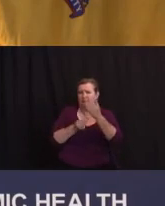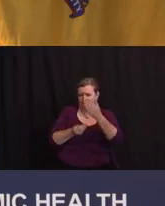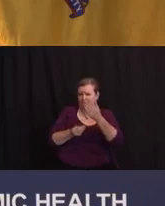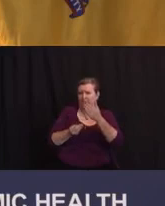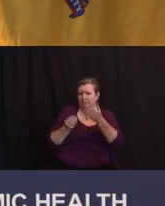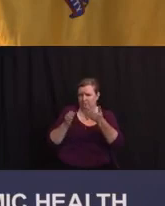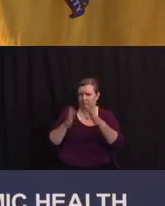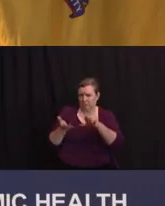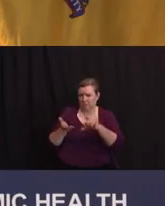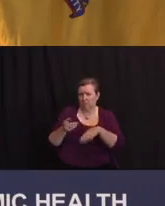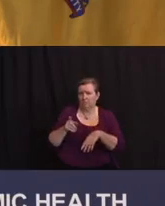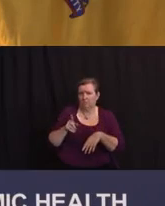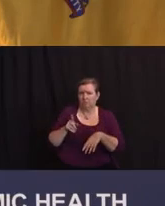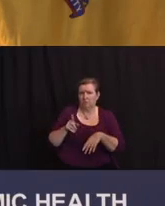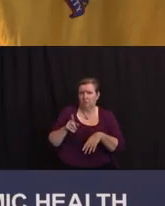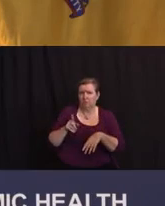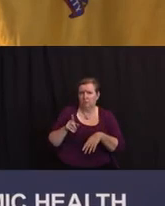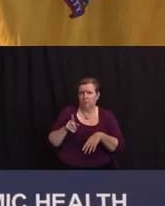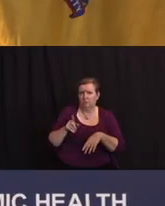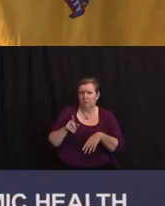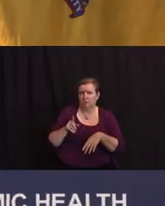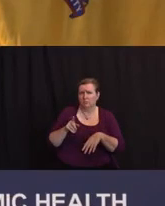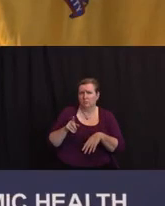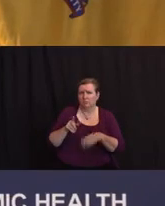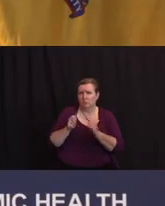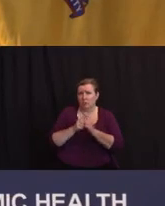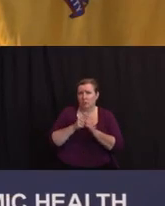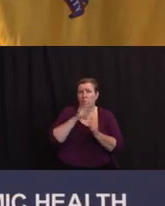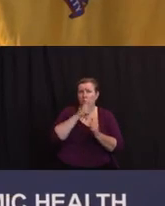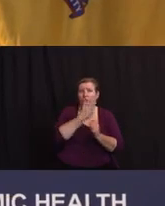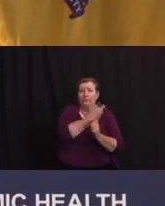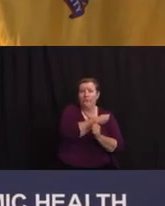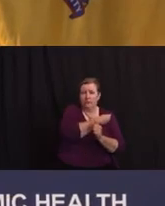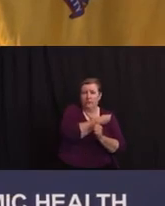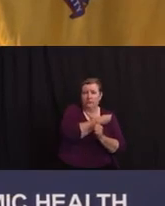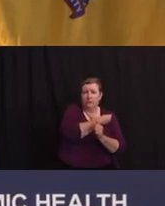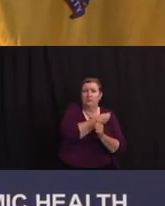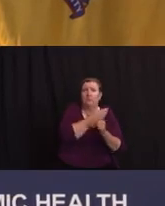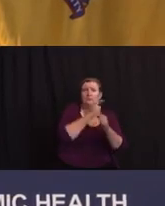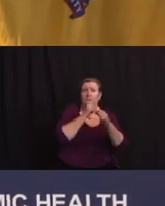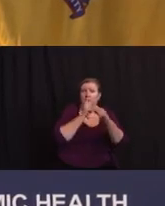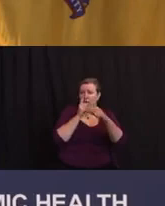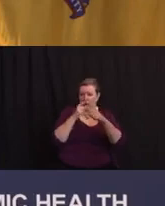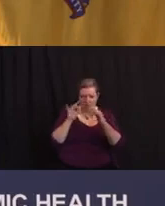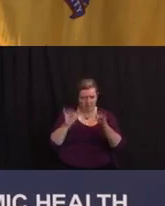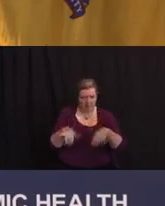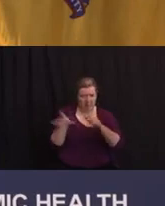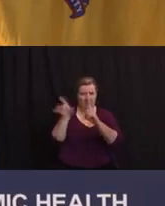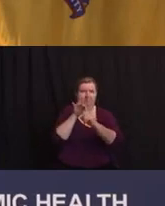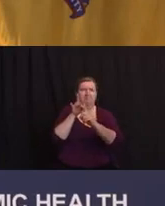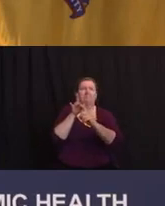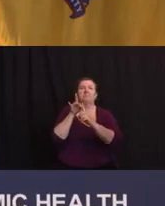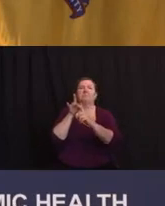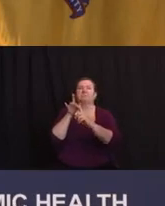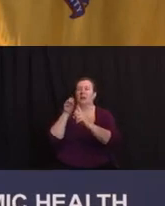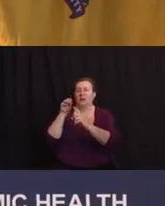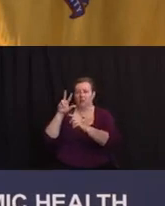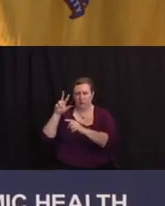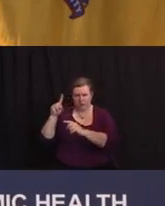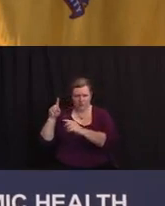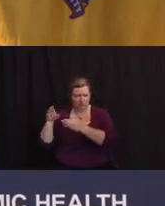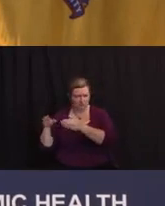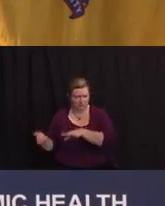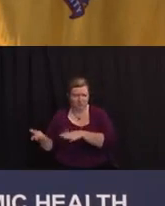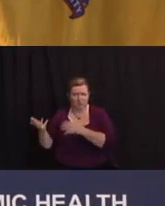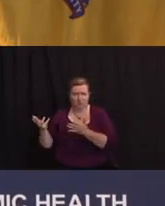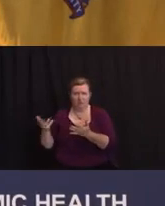those breakthrough cases of the many millions who have been vaccinated. We know of at least one of them, and I bless her heart, I don't